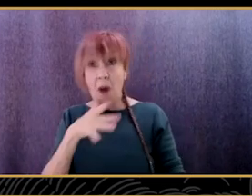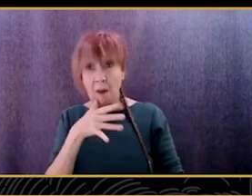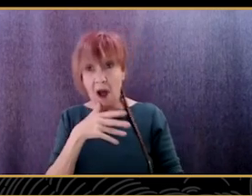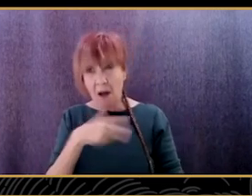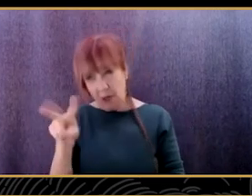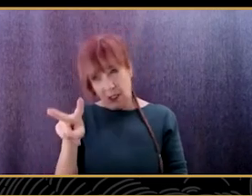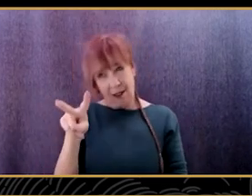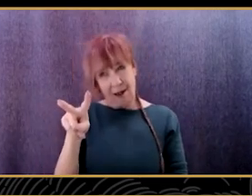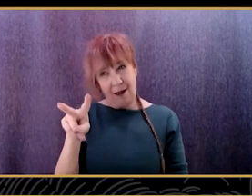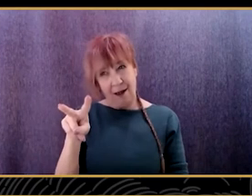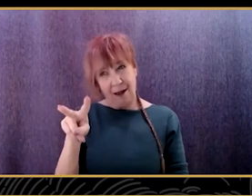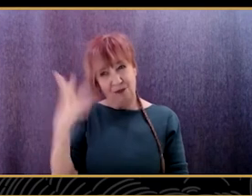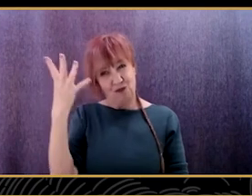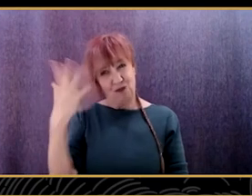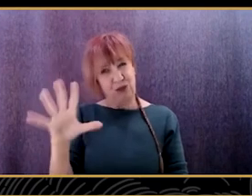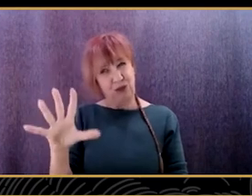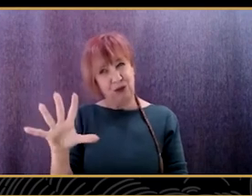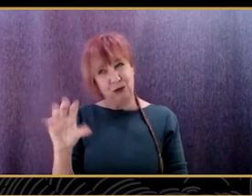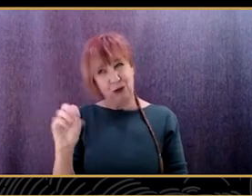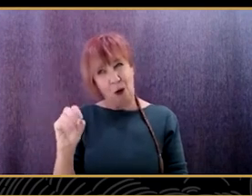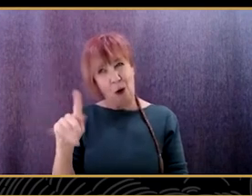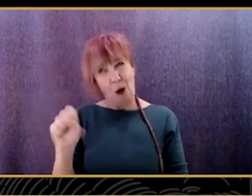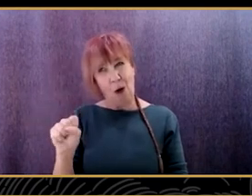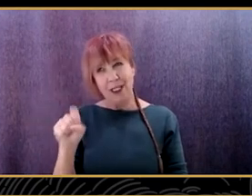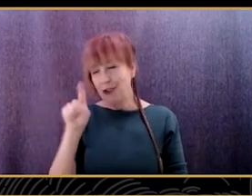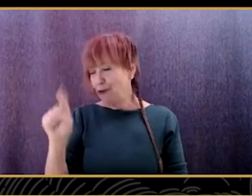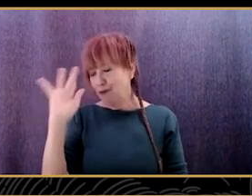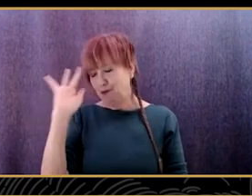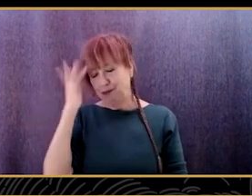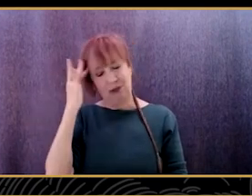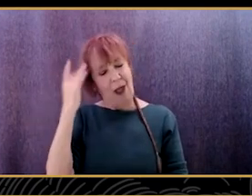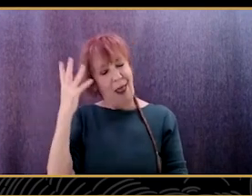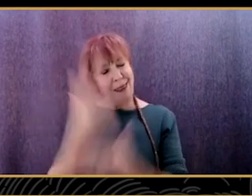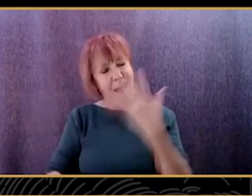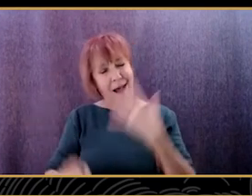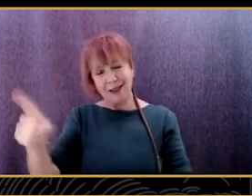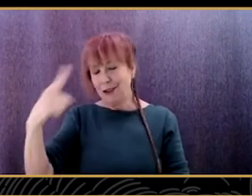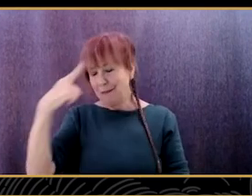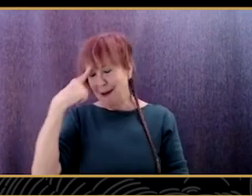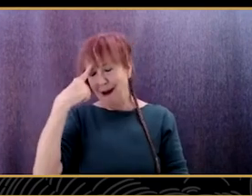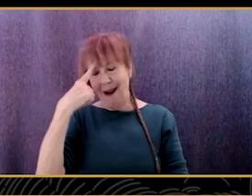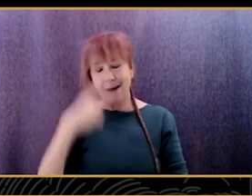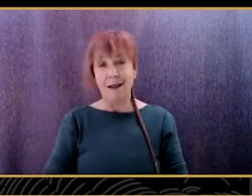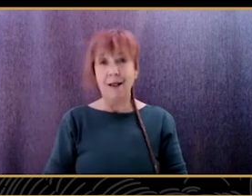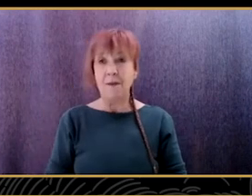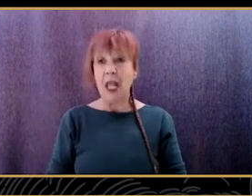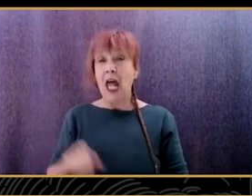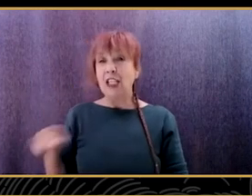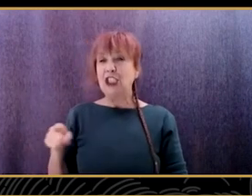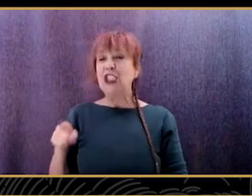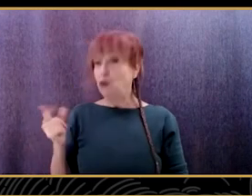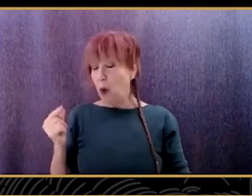That's it, Otis. You'd have lost your goddamn mind. She did that thing she does